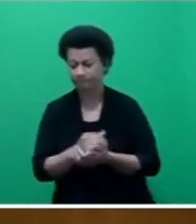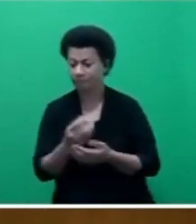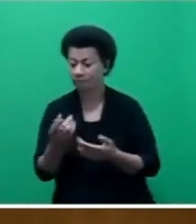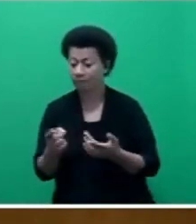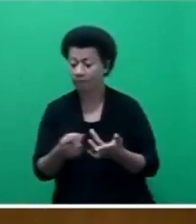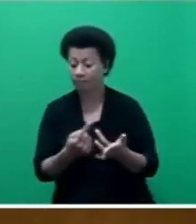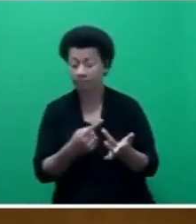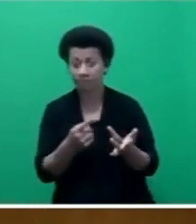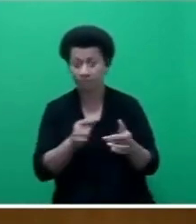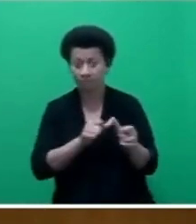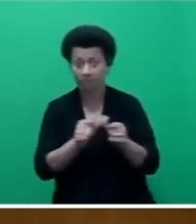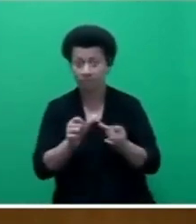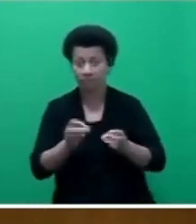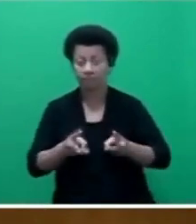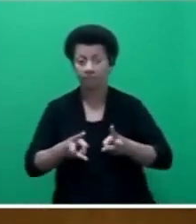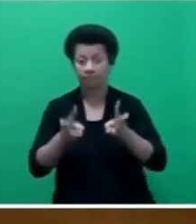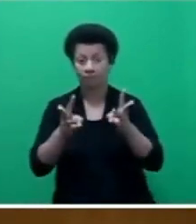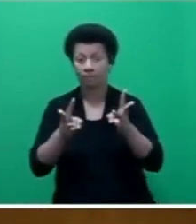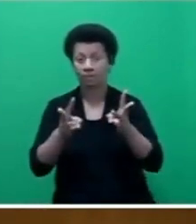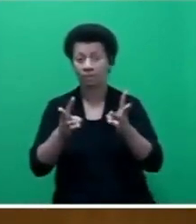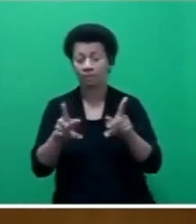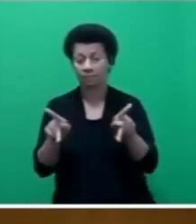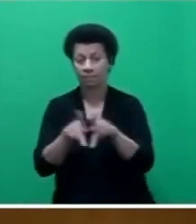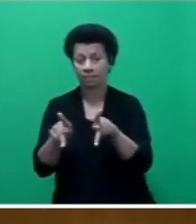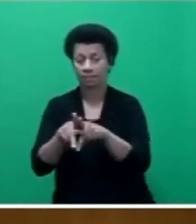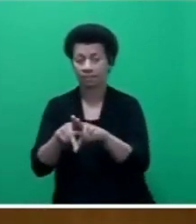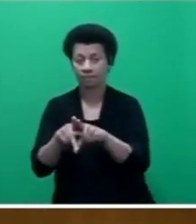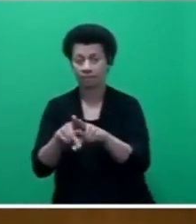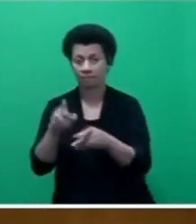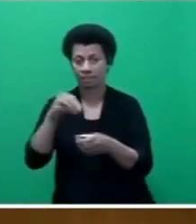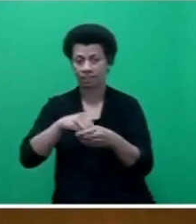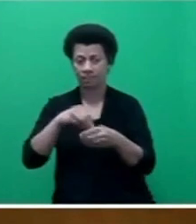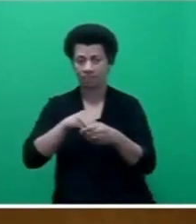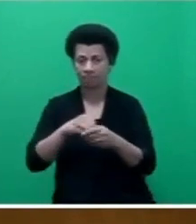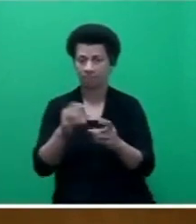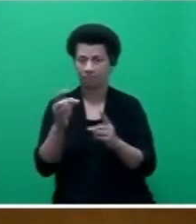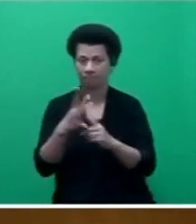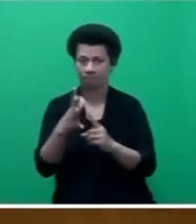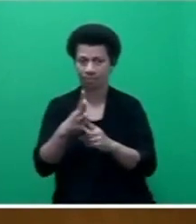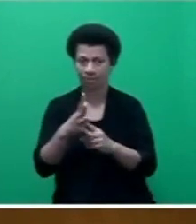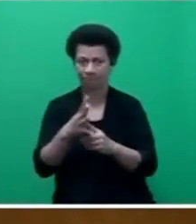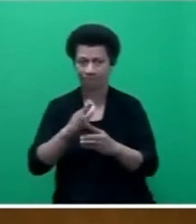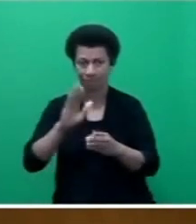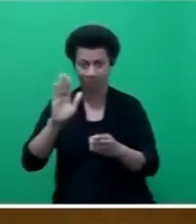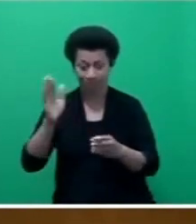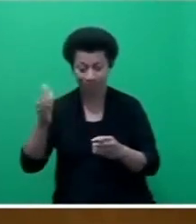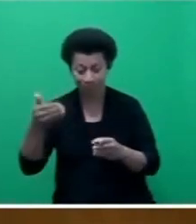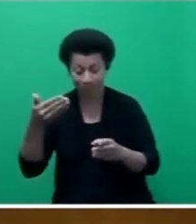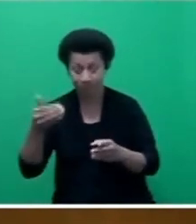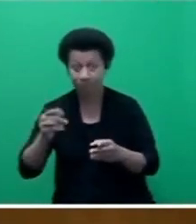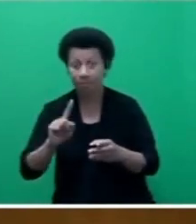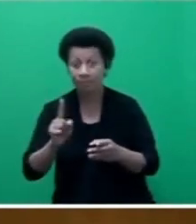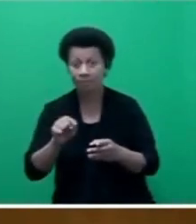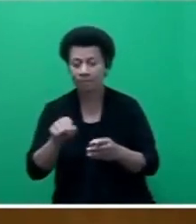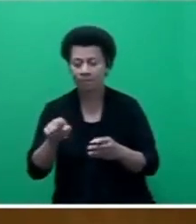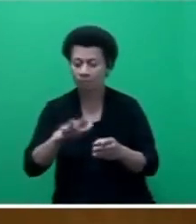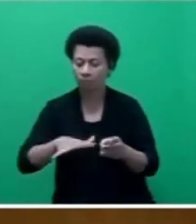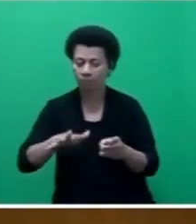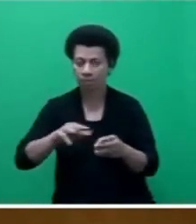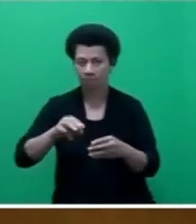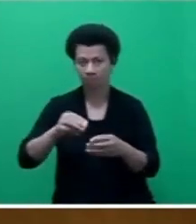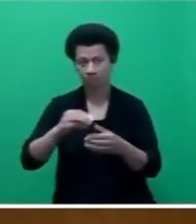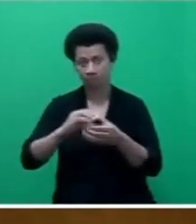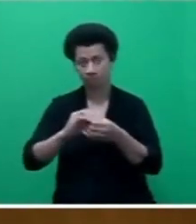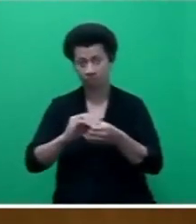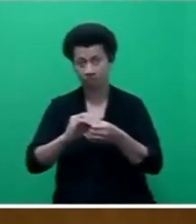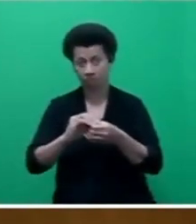determining the best way forward for all parties involved. An important outcome of regularizing land is that occupants will have security of land